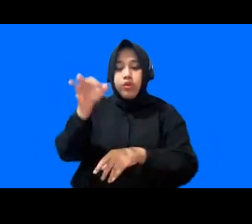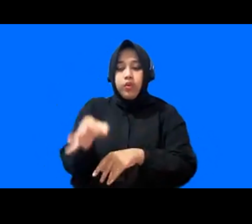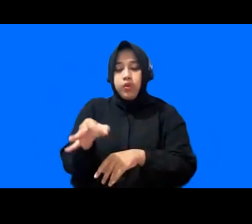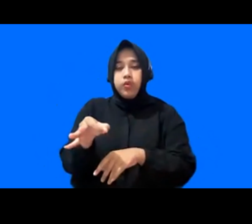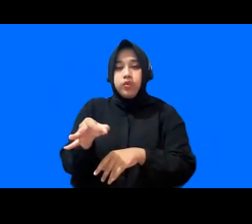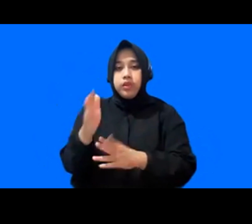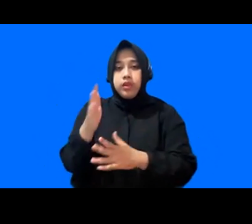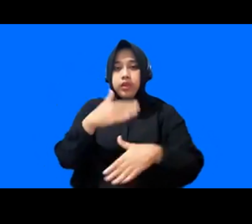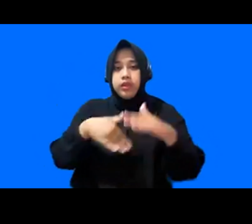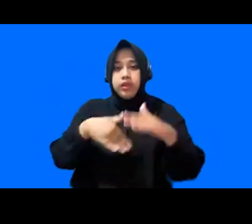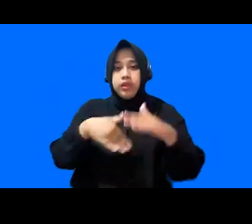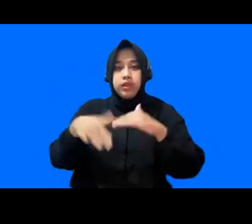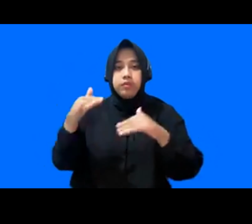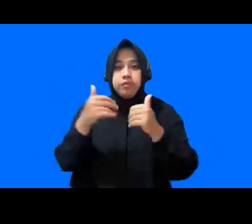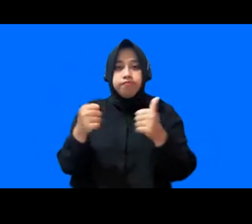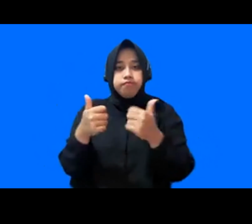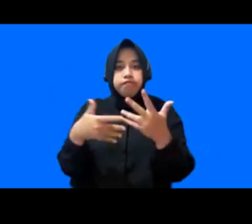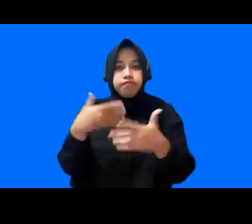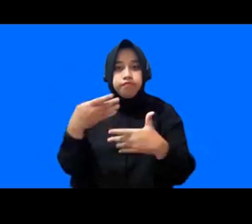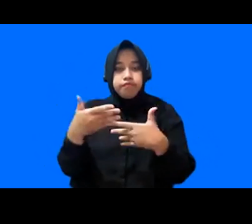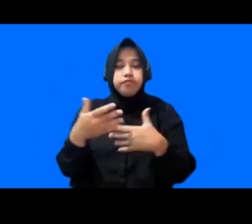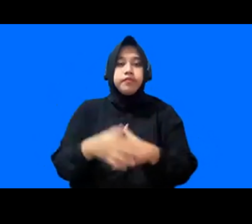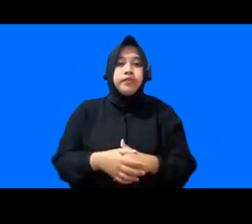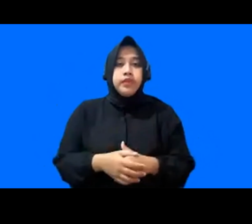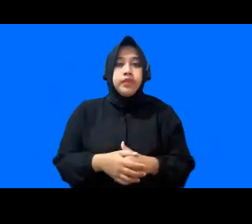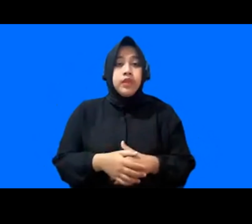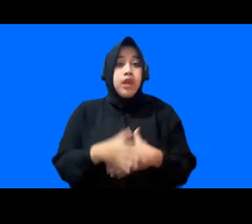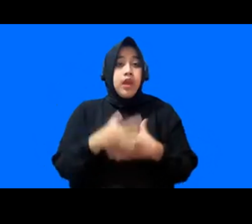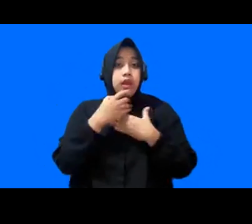dialogues present hope that with such conversations ongoing,